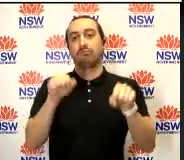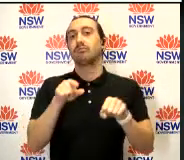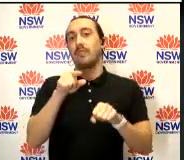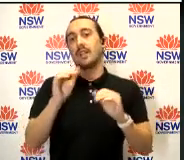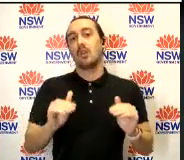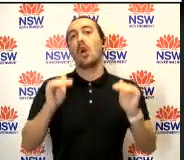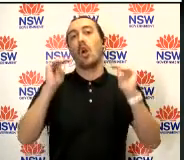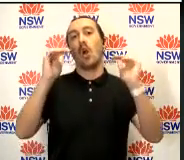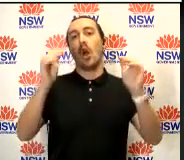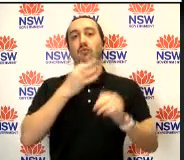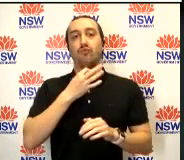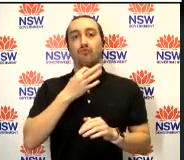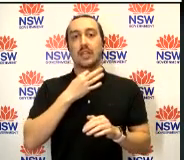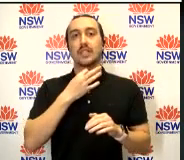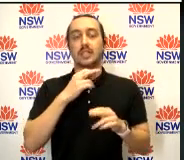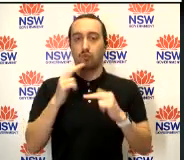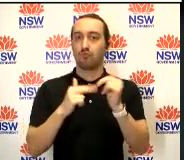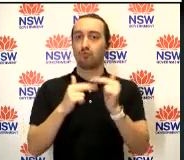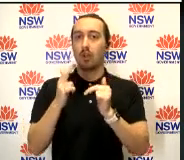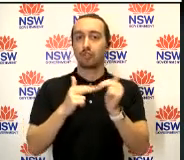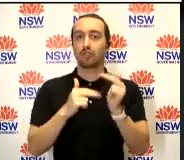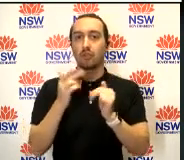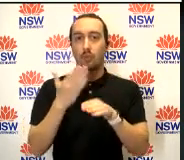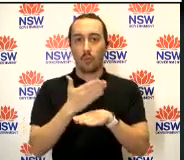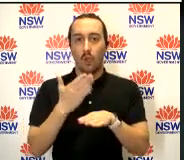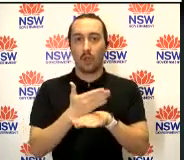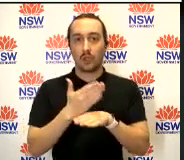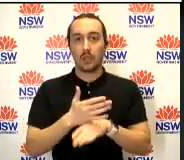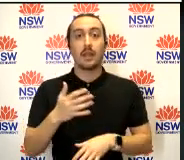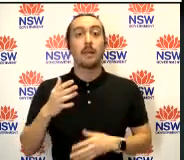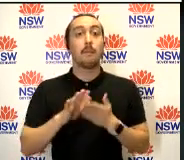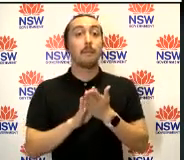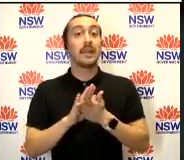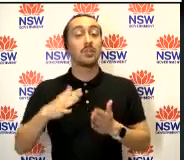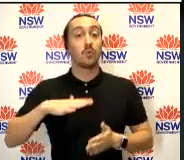work, requiring a SafeWork method statement for the activity.